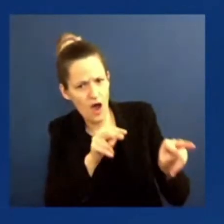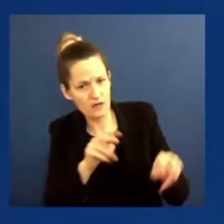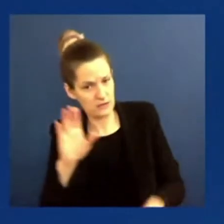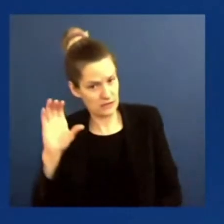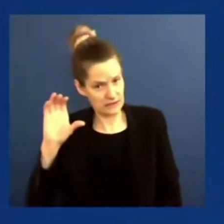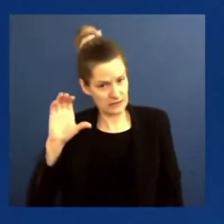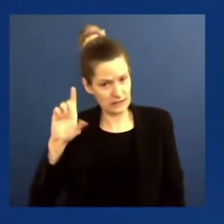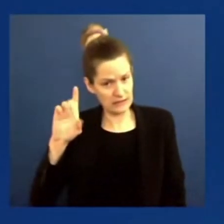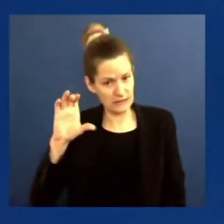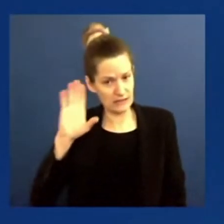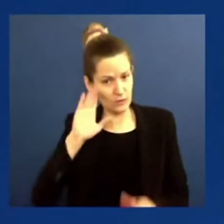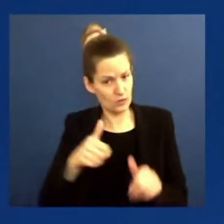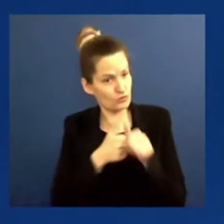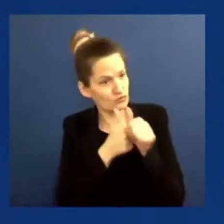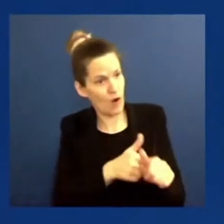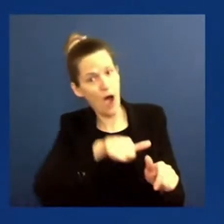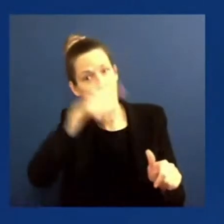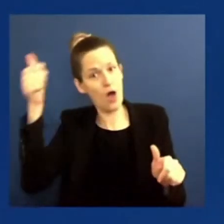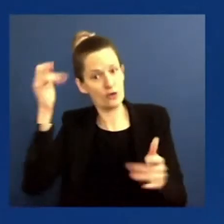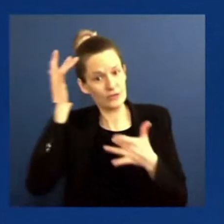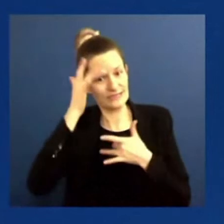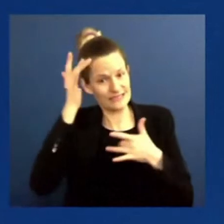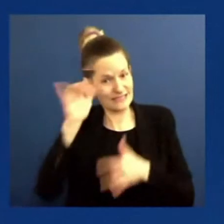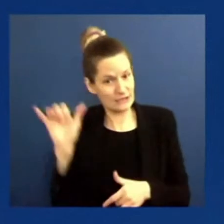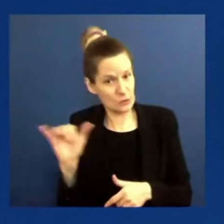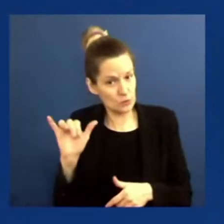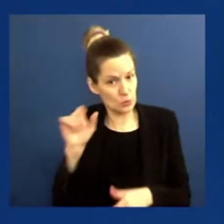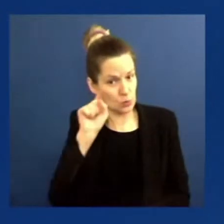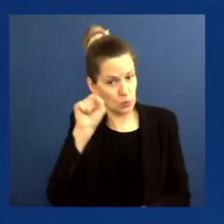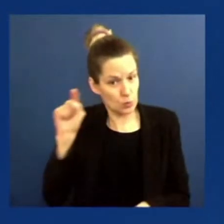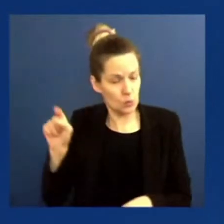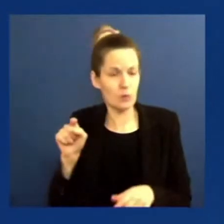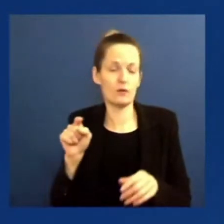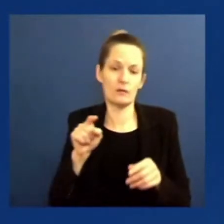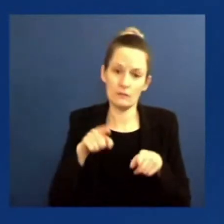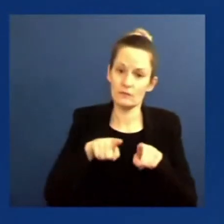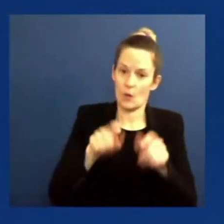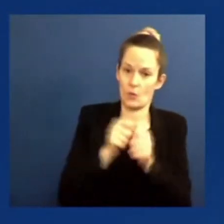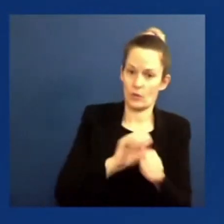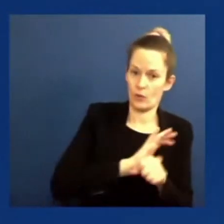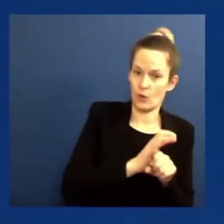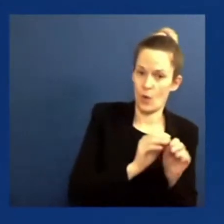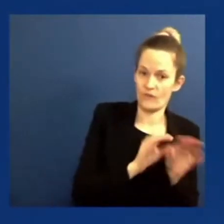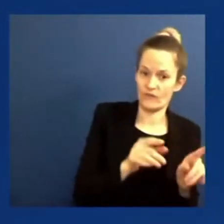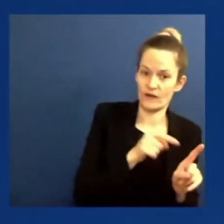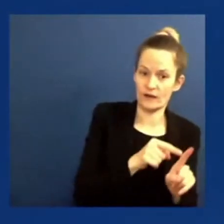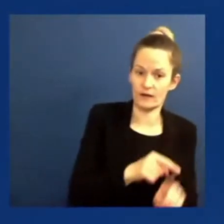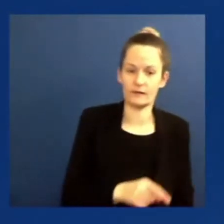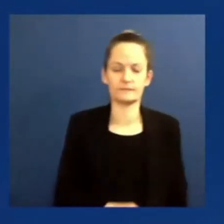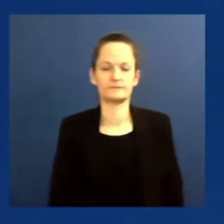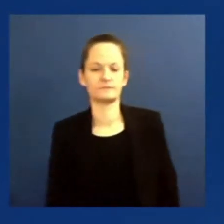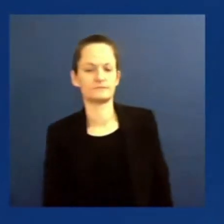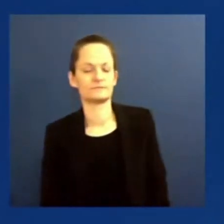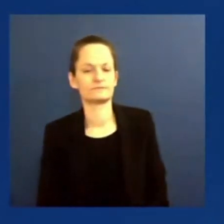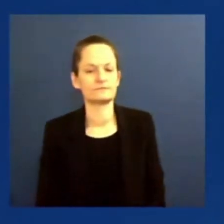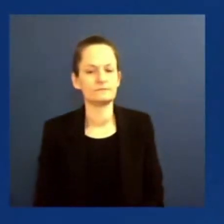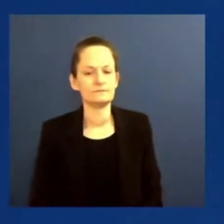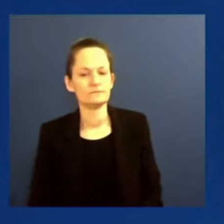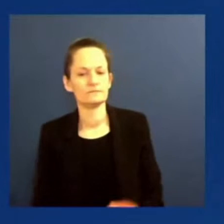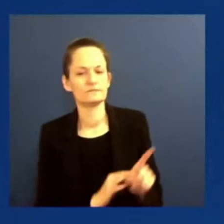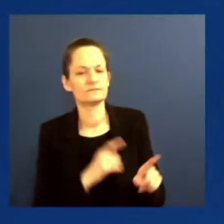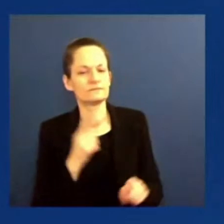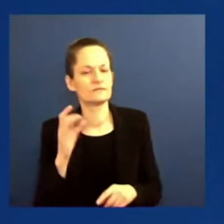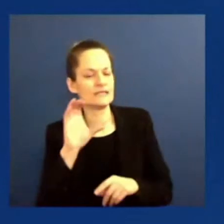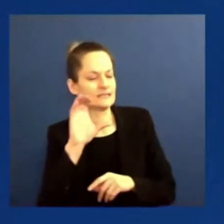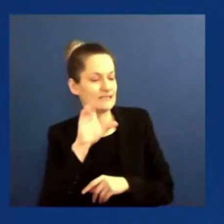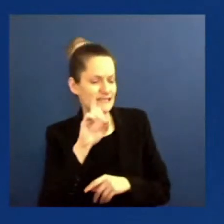in terms of data to doing so? Dr. Walensky. So the CDC already collects data on influenza,